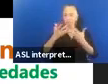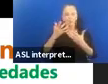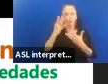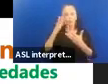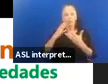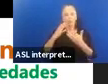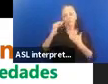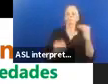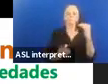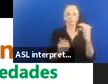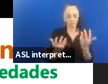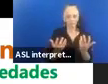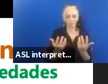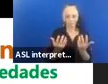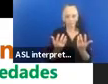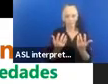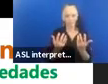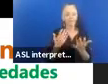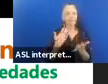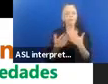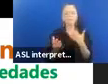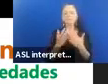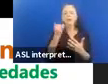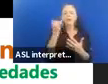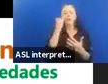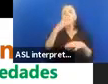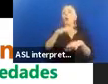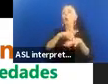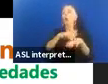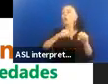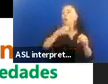experiences. It doesn't matter whether it's an earthquake